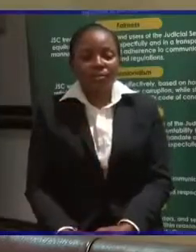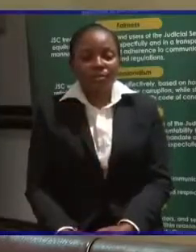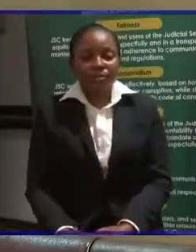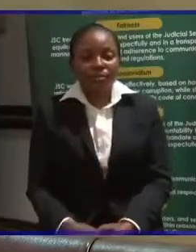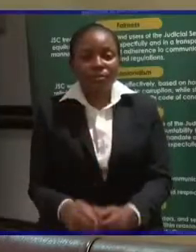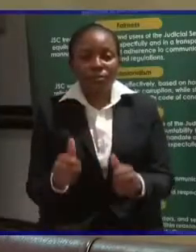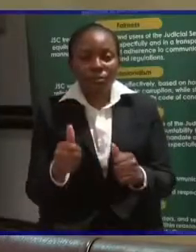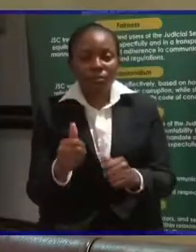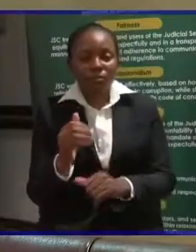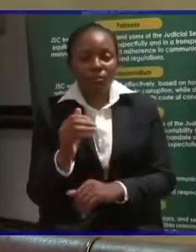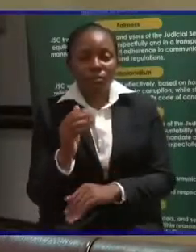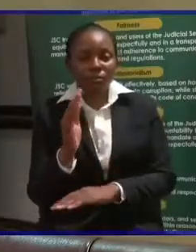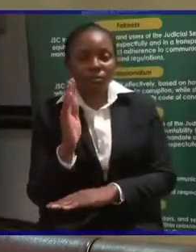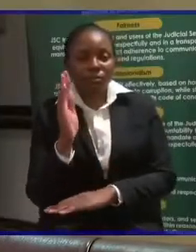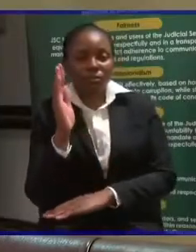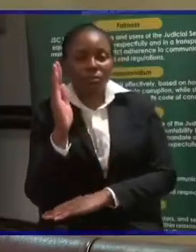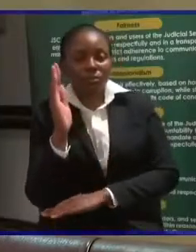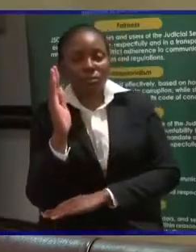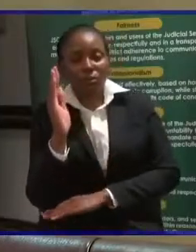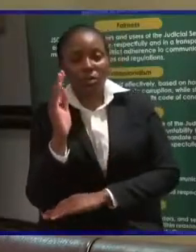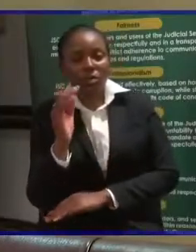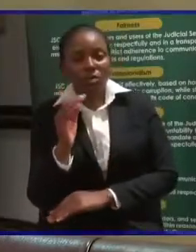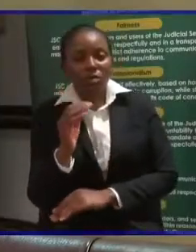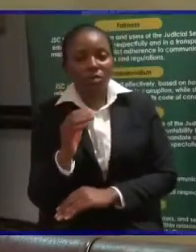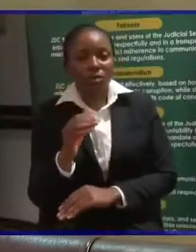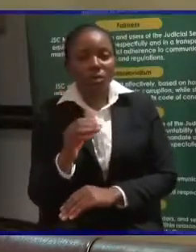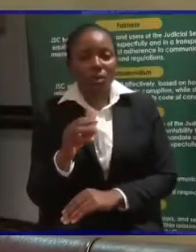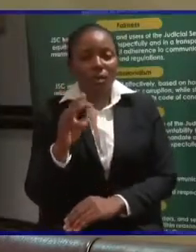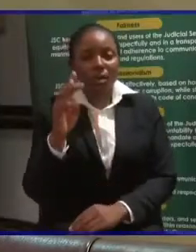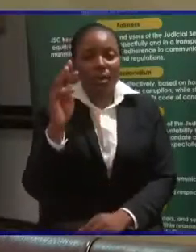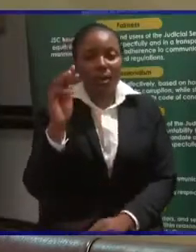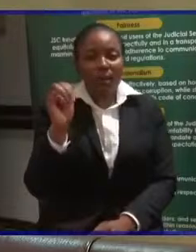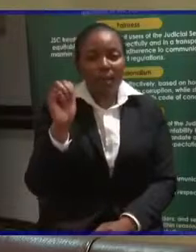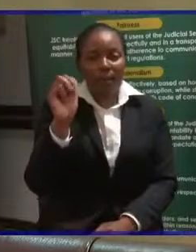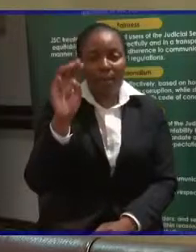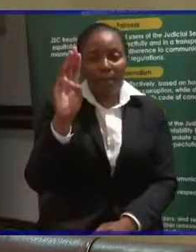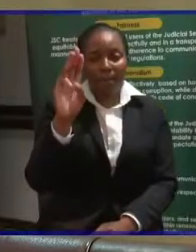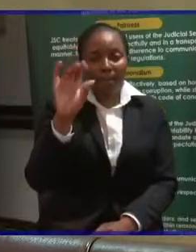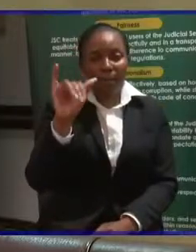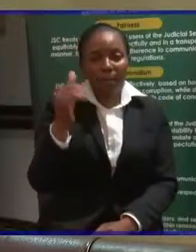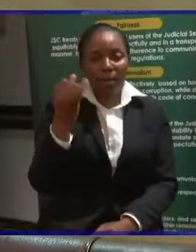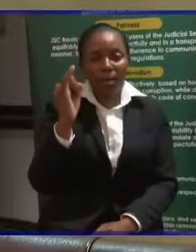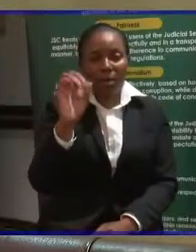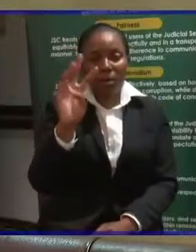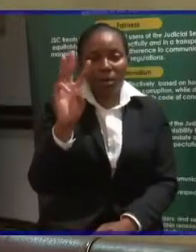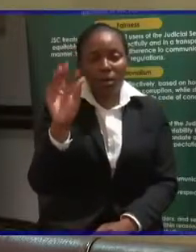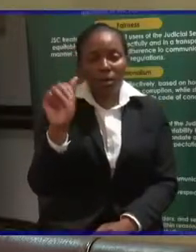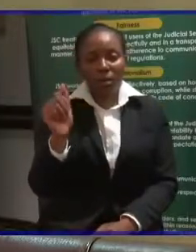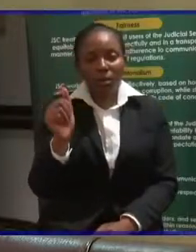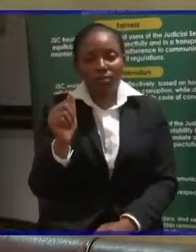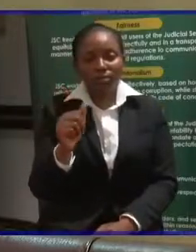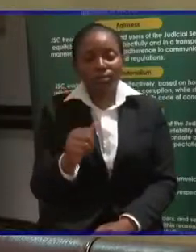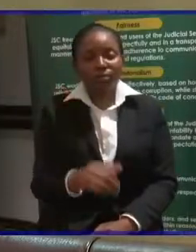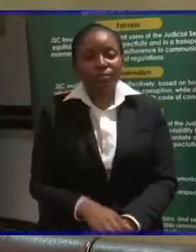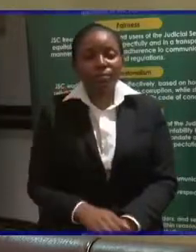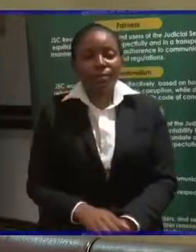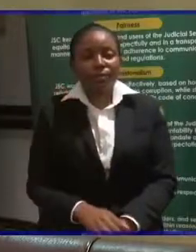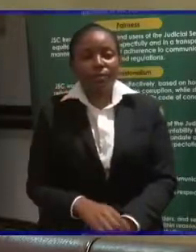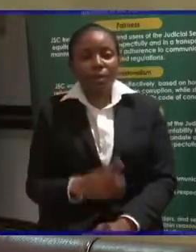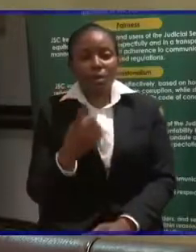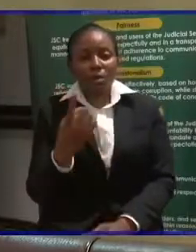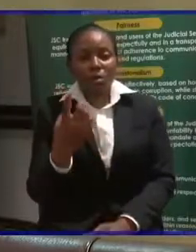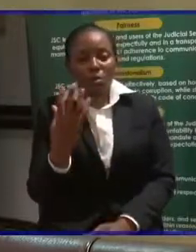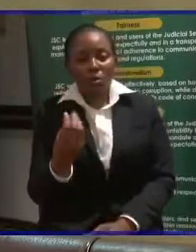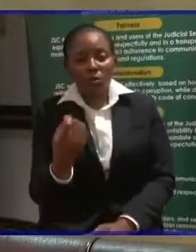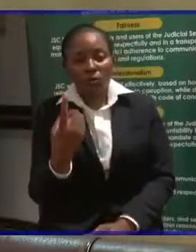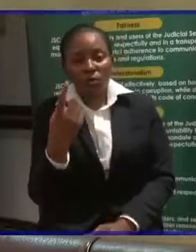Good afternoon, Mr. Peiwa. Good afternoon, Deputy CJ. Yes, I have one question